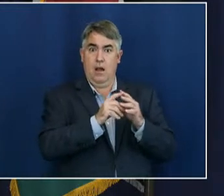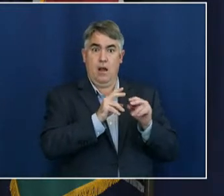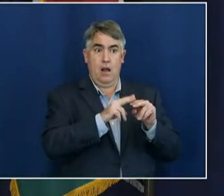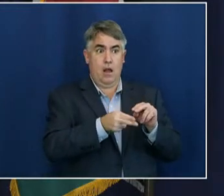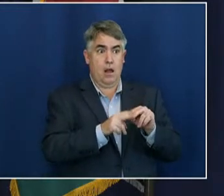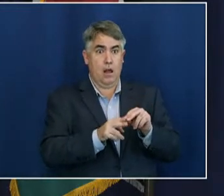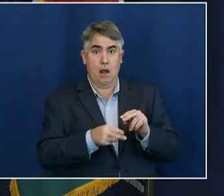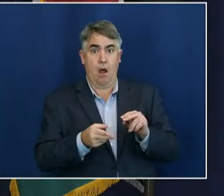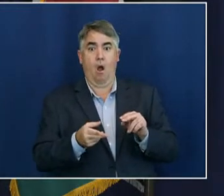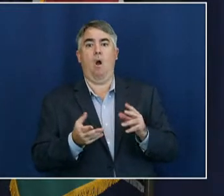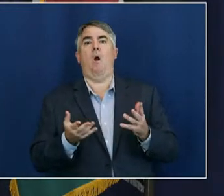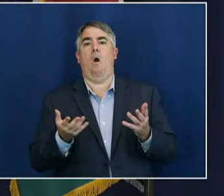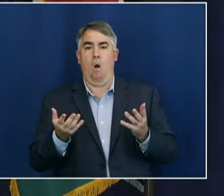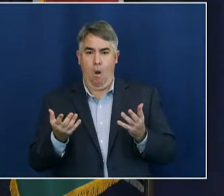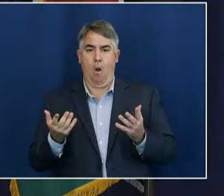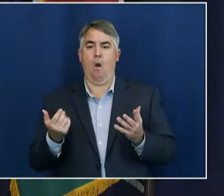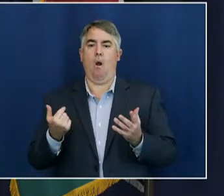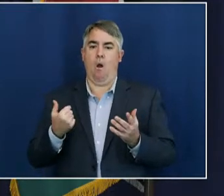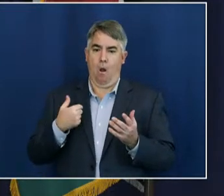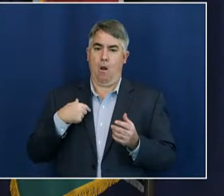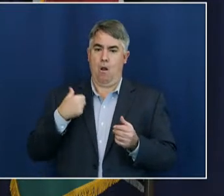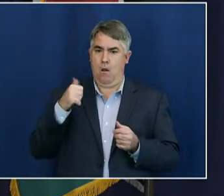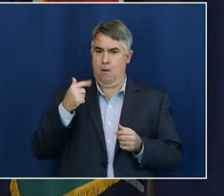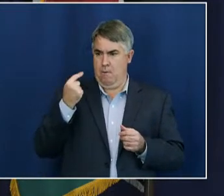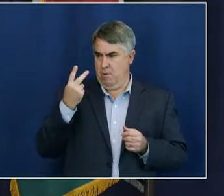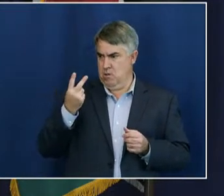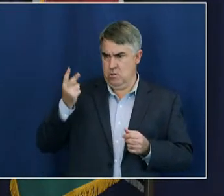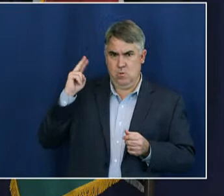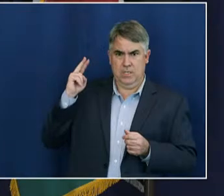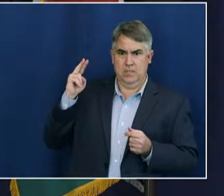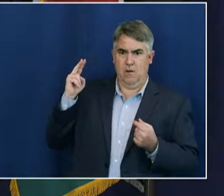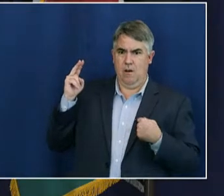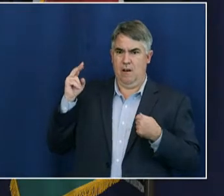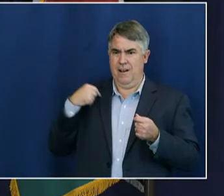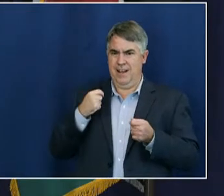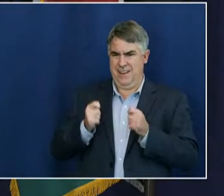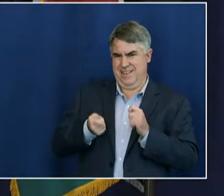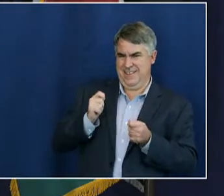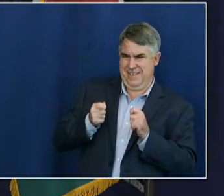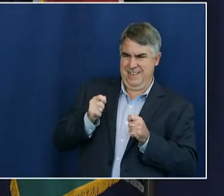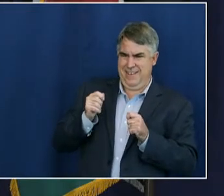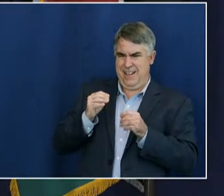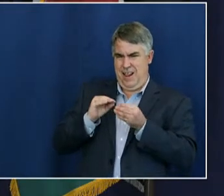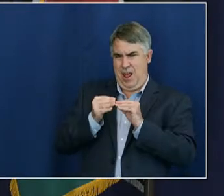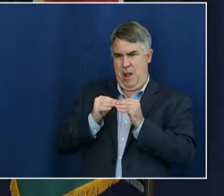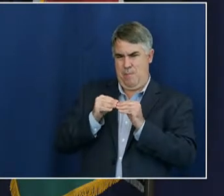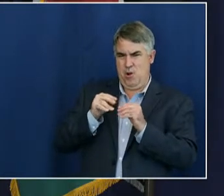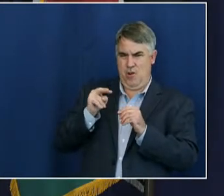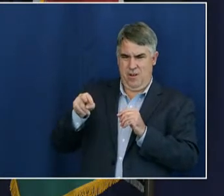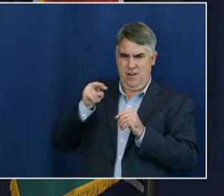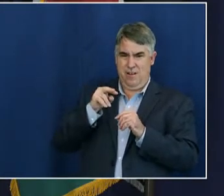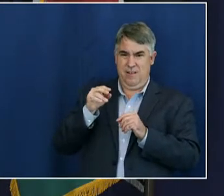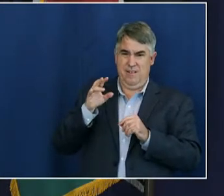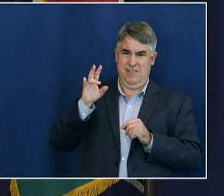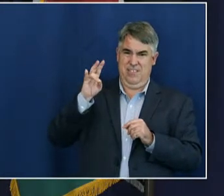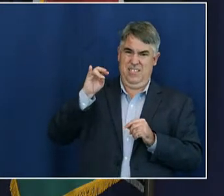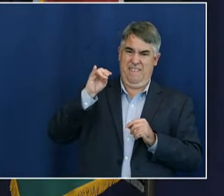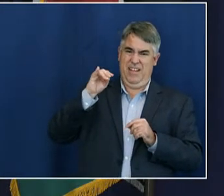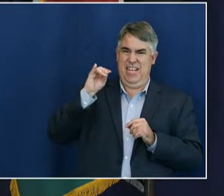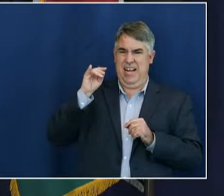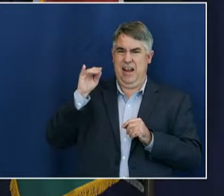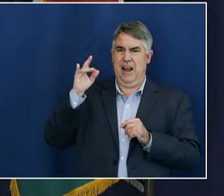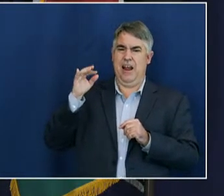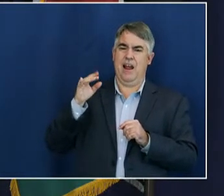but probably 2 weeks ago our adjusted case rate was approximately 70. Then the next week it was close to